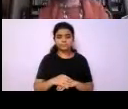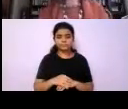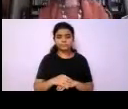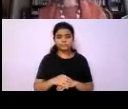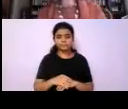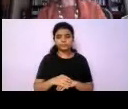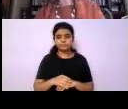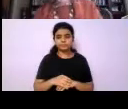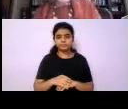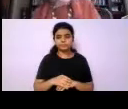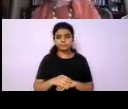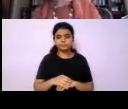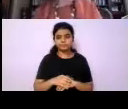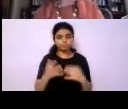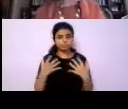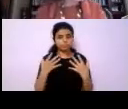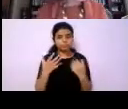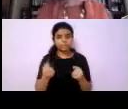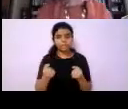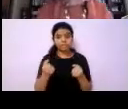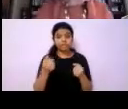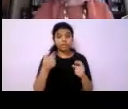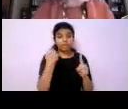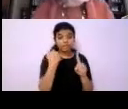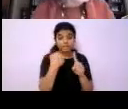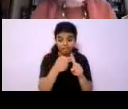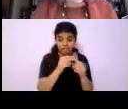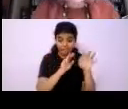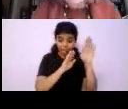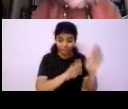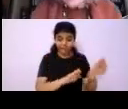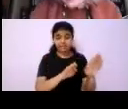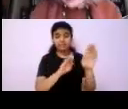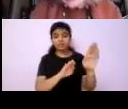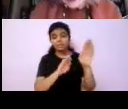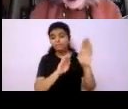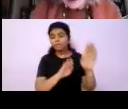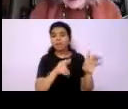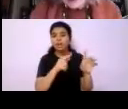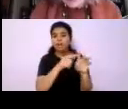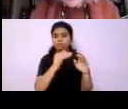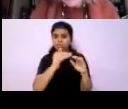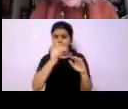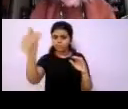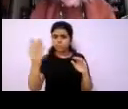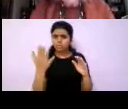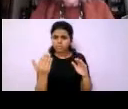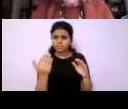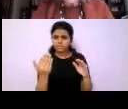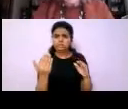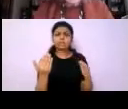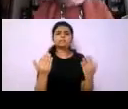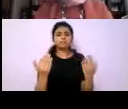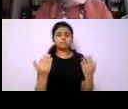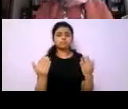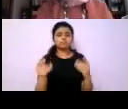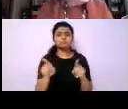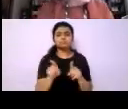So can we go beyond the stigma of dependency and the overvaluation